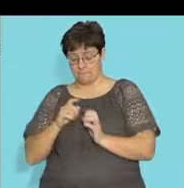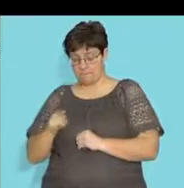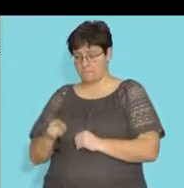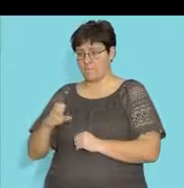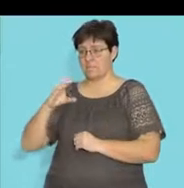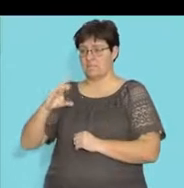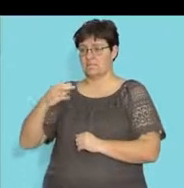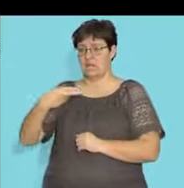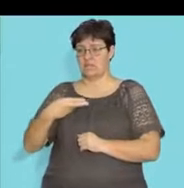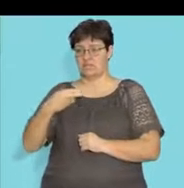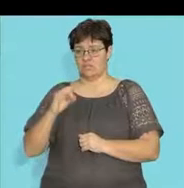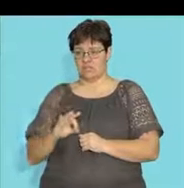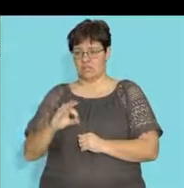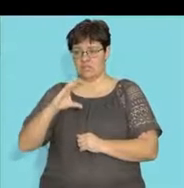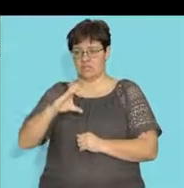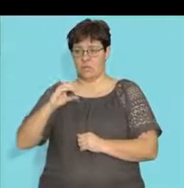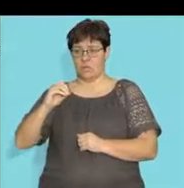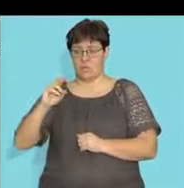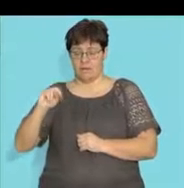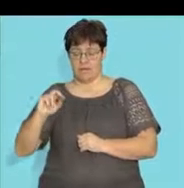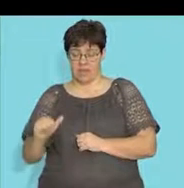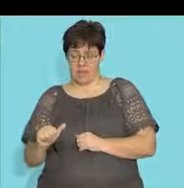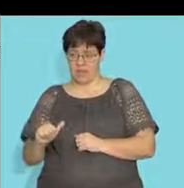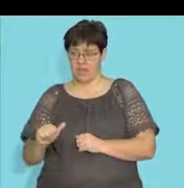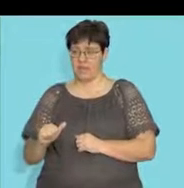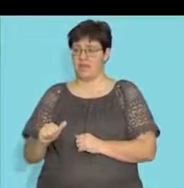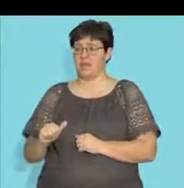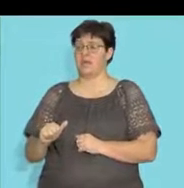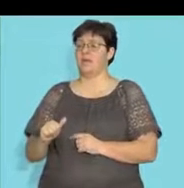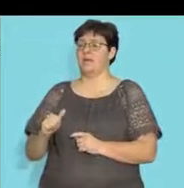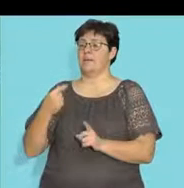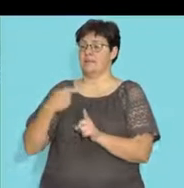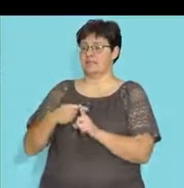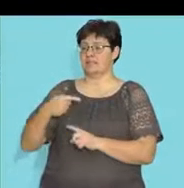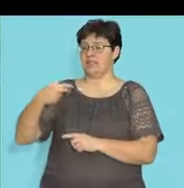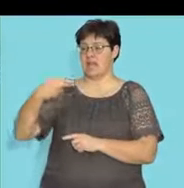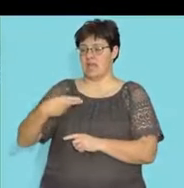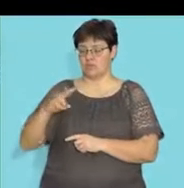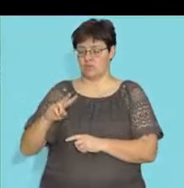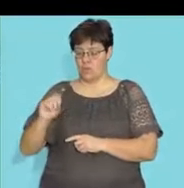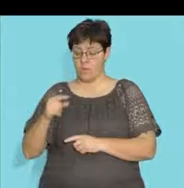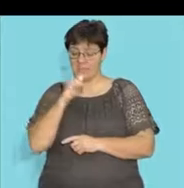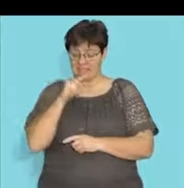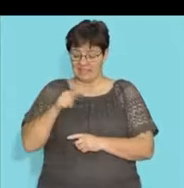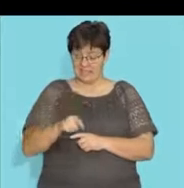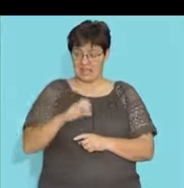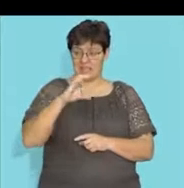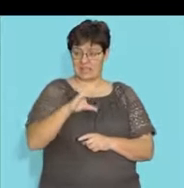sodium ethanoate and water. Sodium ethanoate is my salt